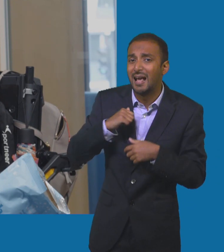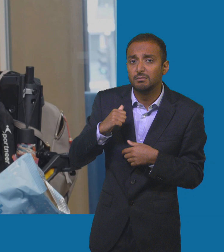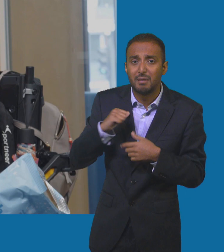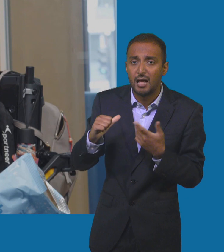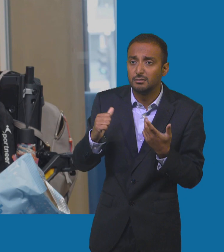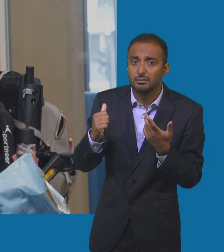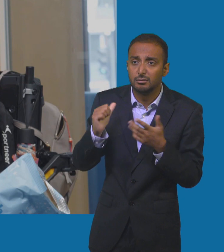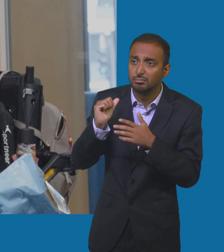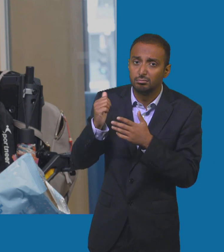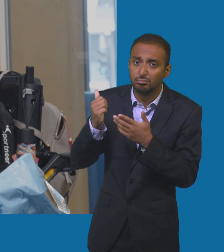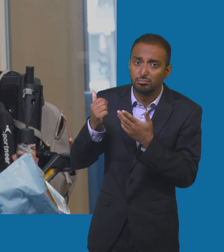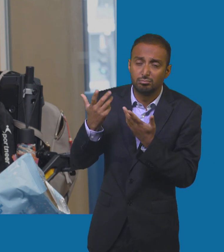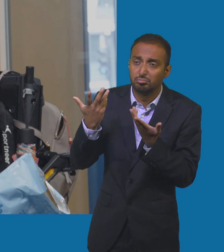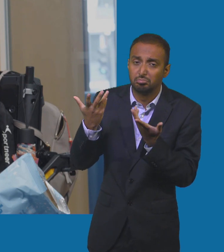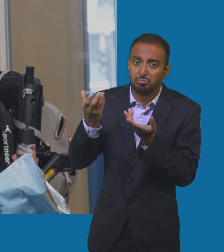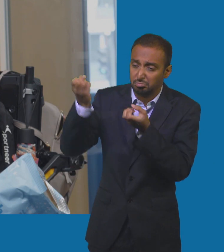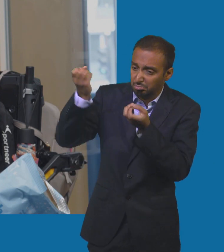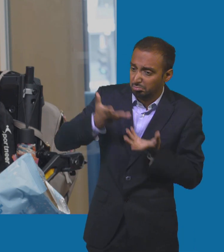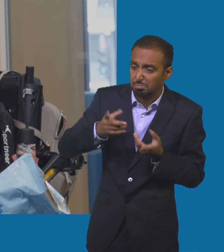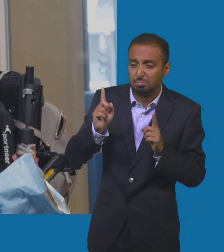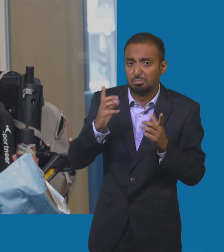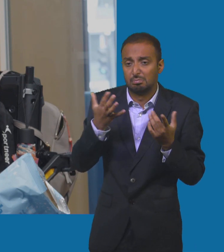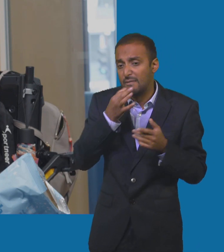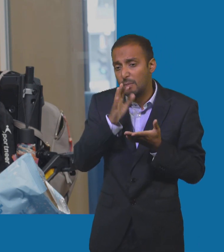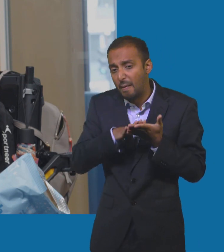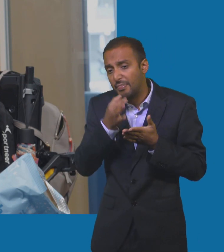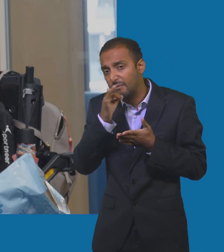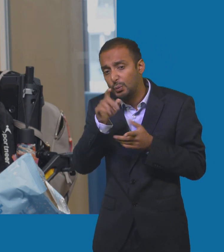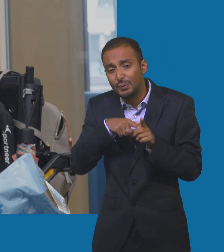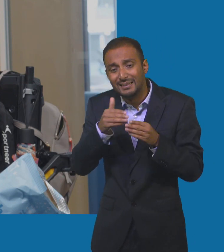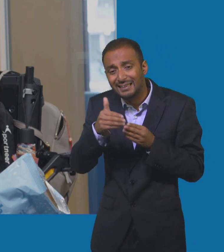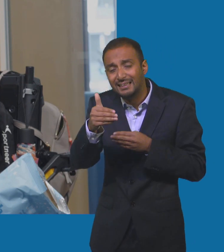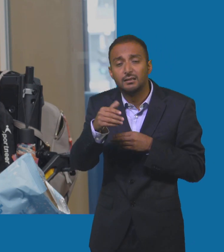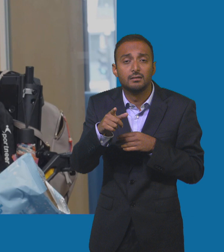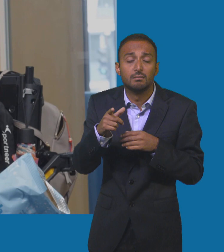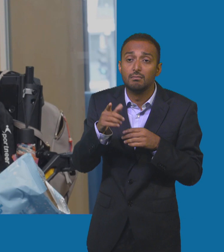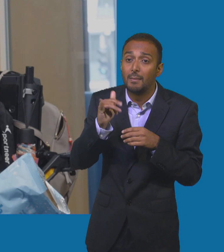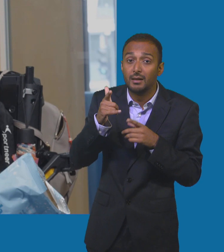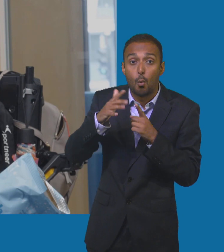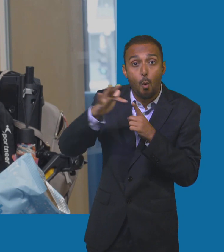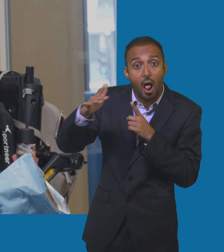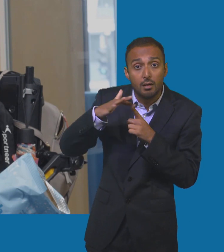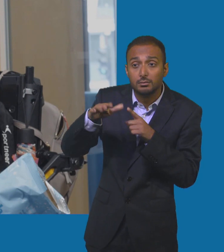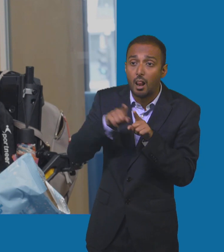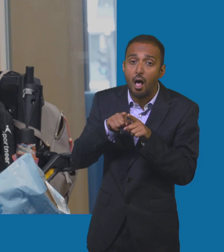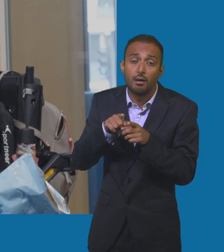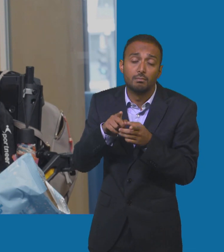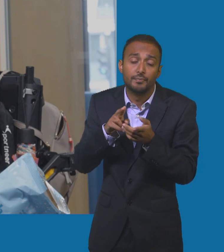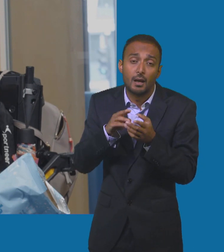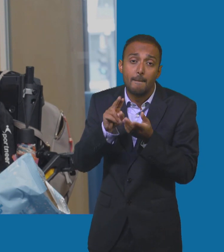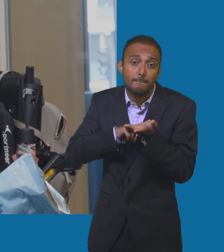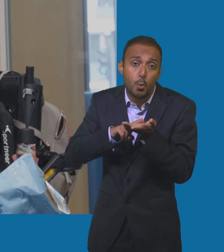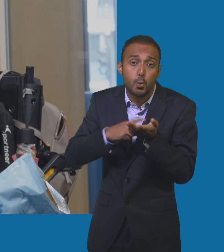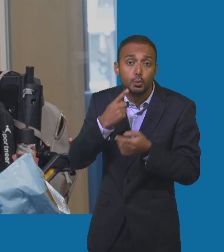next few months, years, of technologies like Bluetooth or wireless technologies? Are they coming into play,